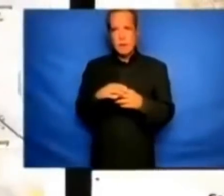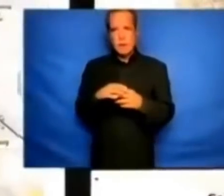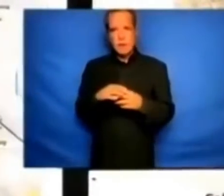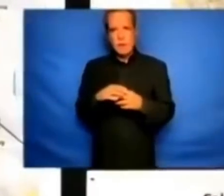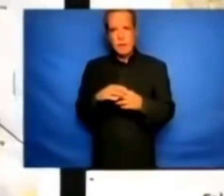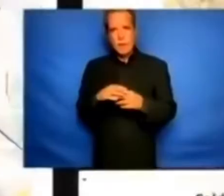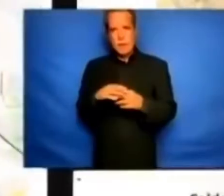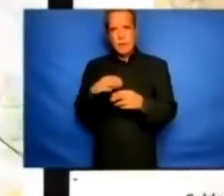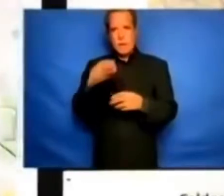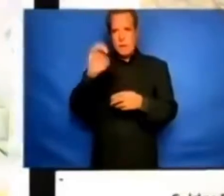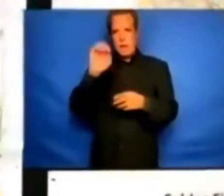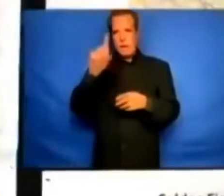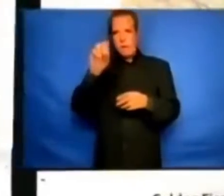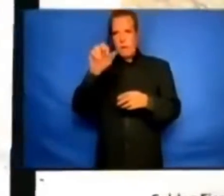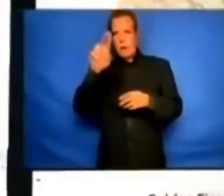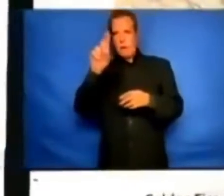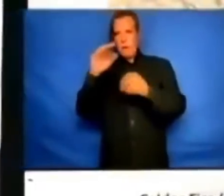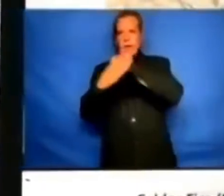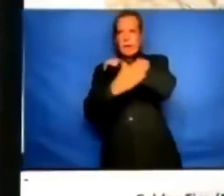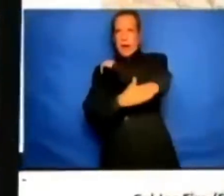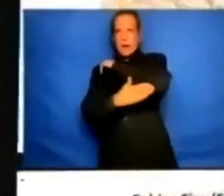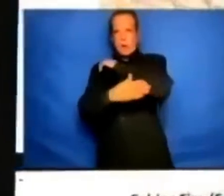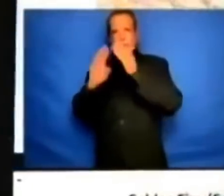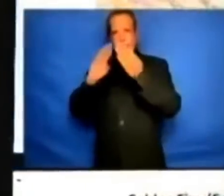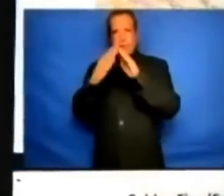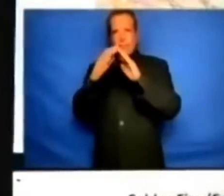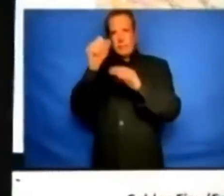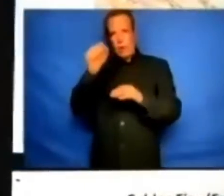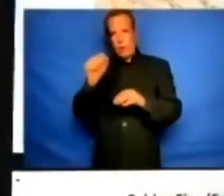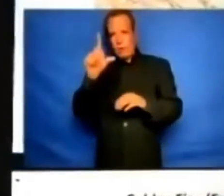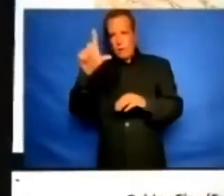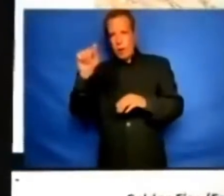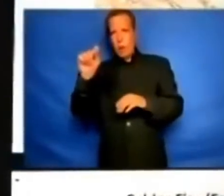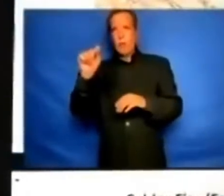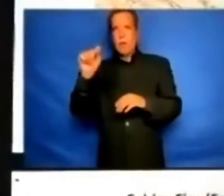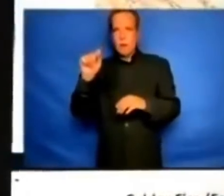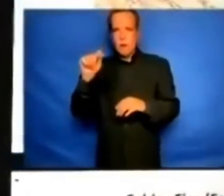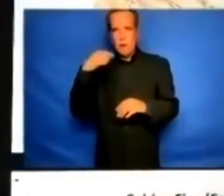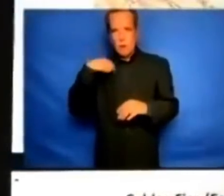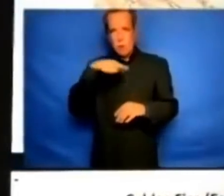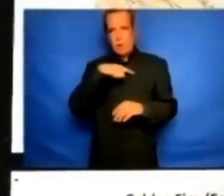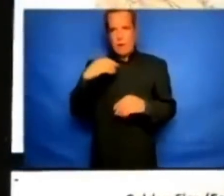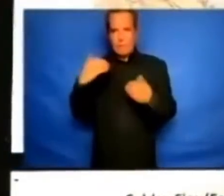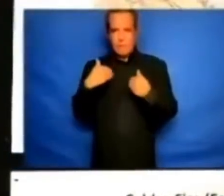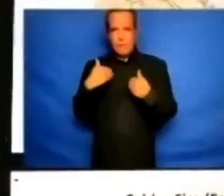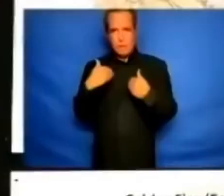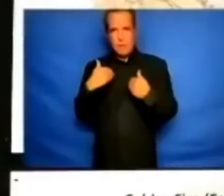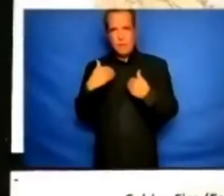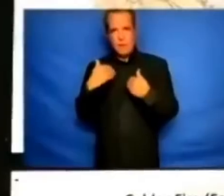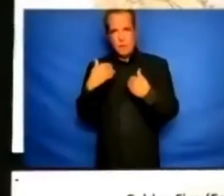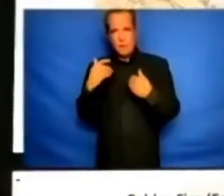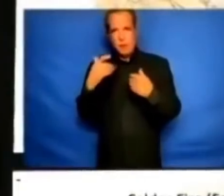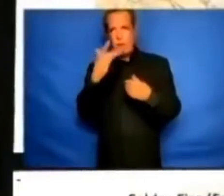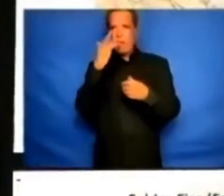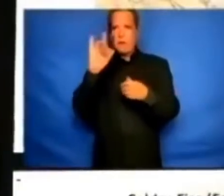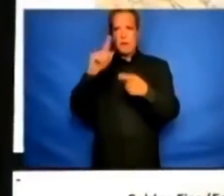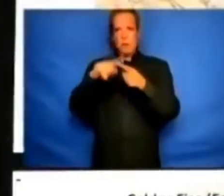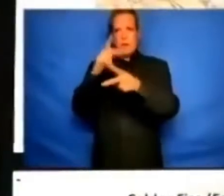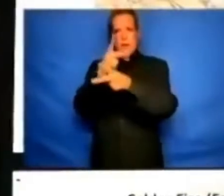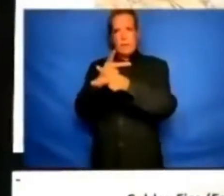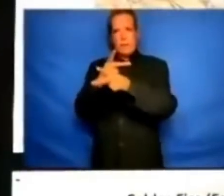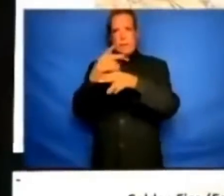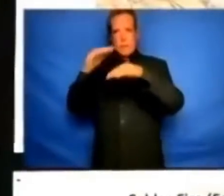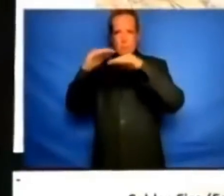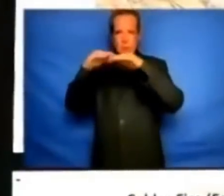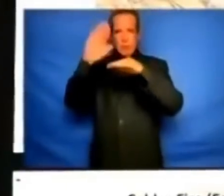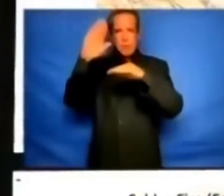County portion, the city of South Lake Tahoe, as well as Douglas County. We have actually been fortunate enough to maintain at least a minimum of